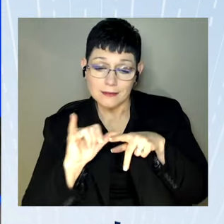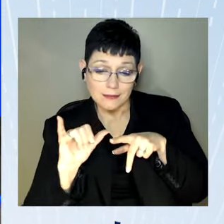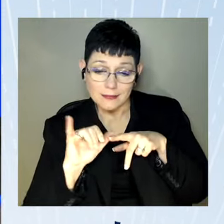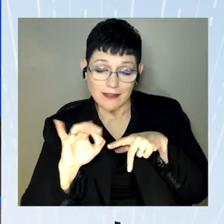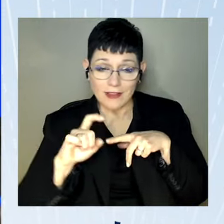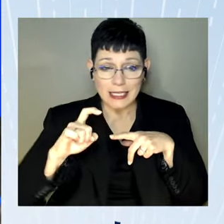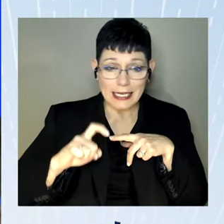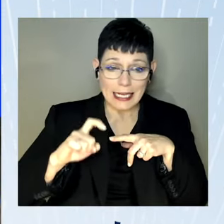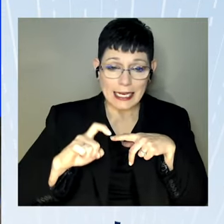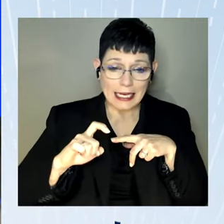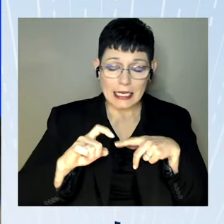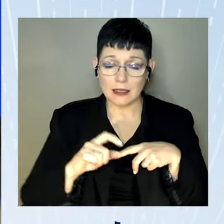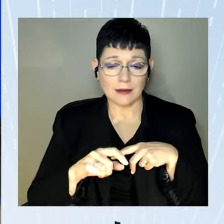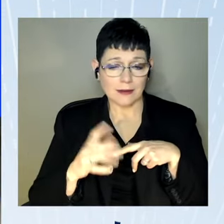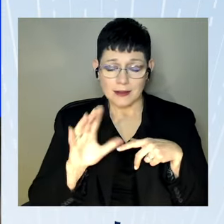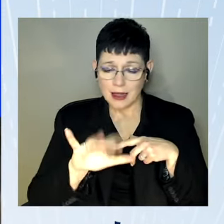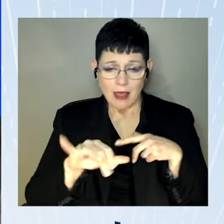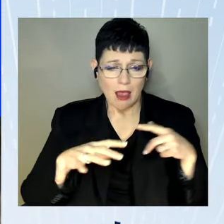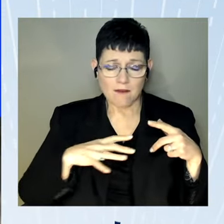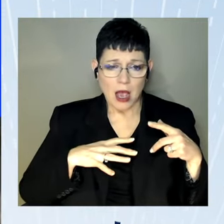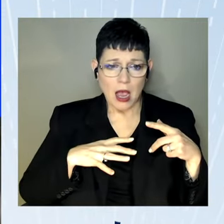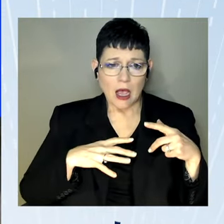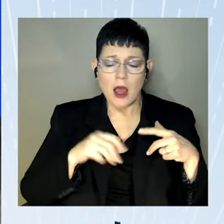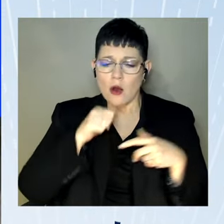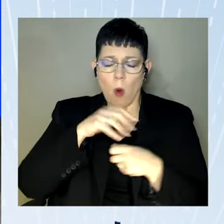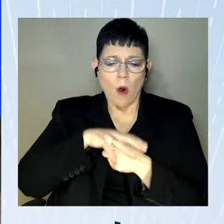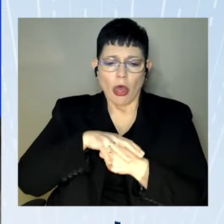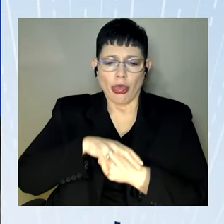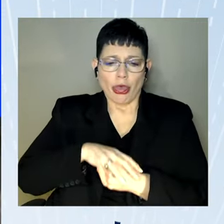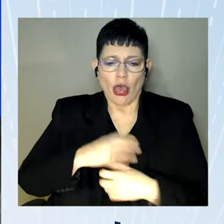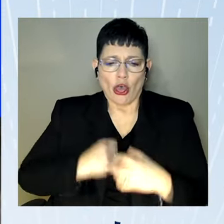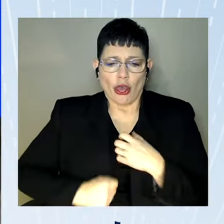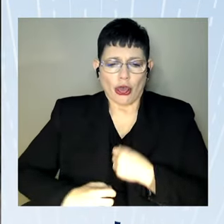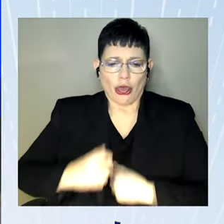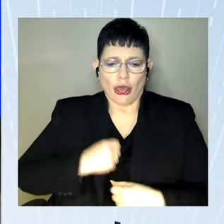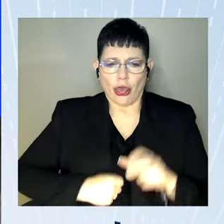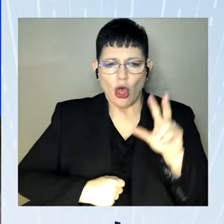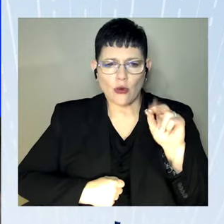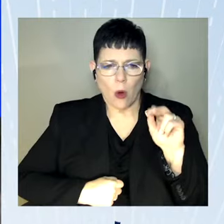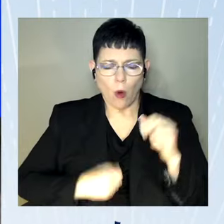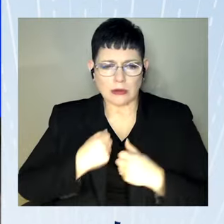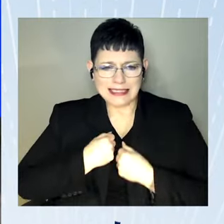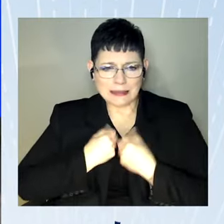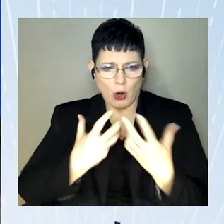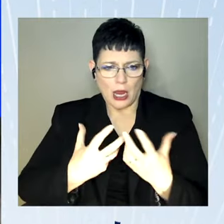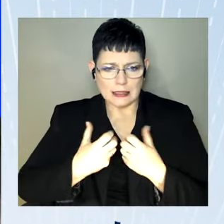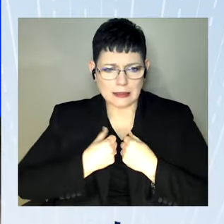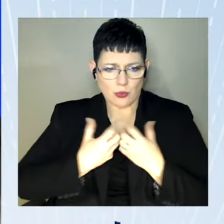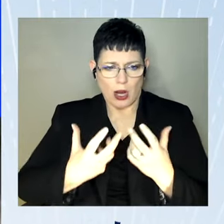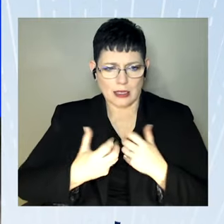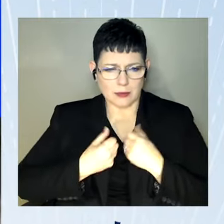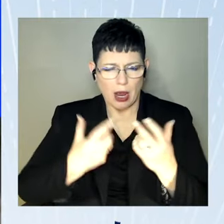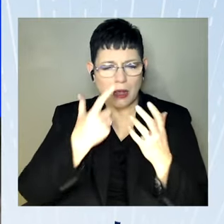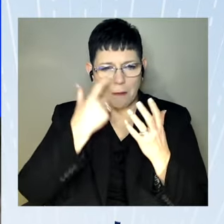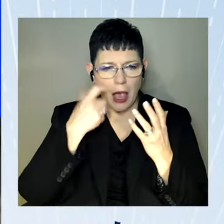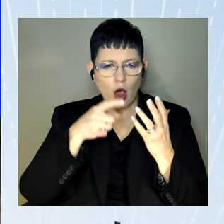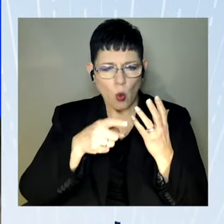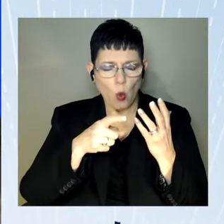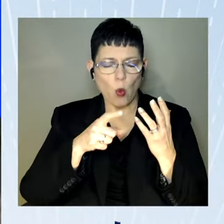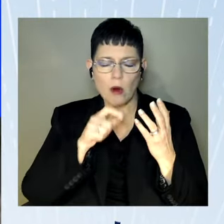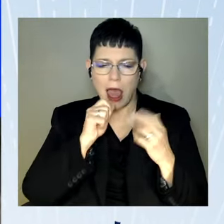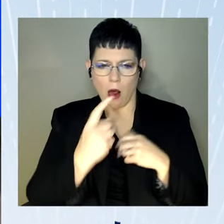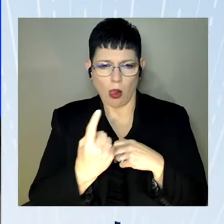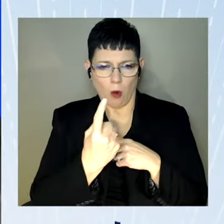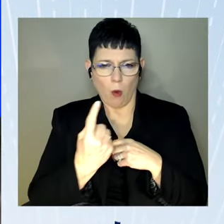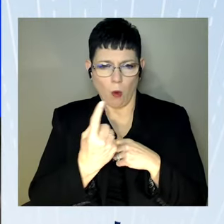words as you need to. Don't suppress those emotions. Express them, because you're not the only one that's going through it. And when